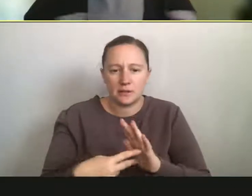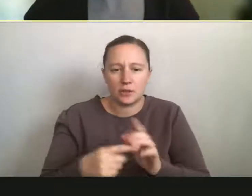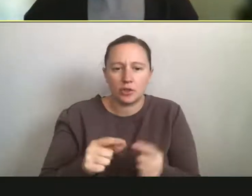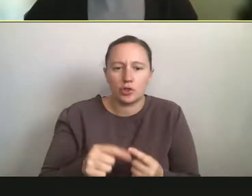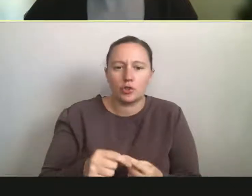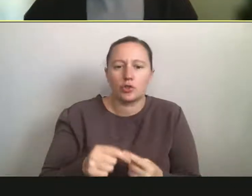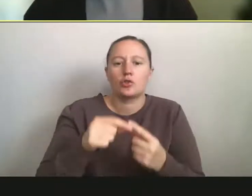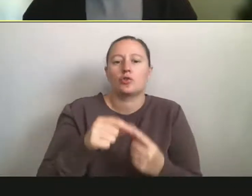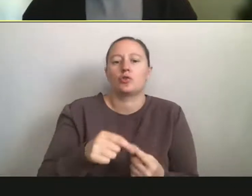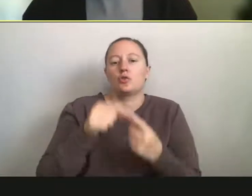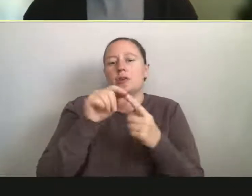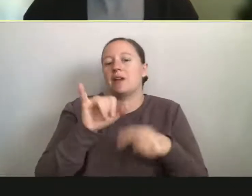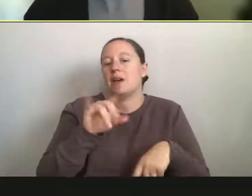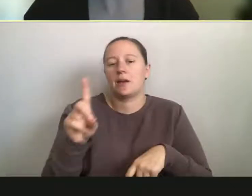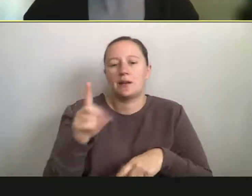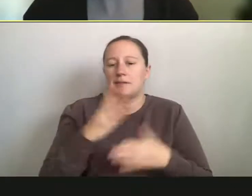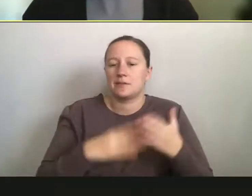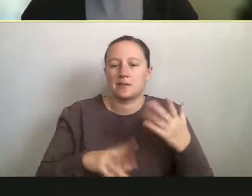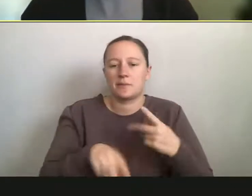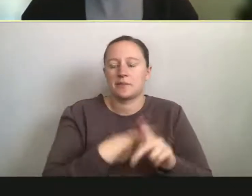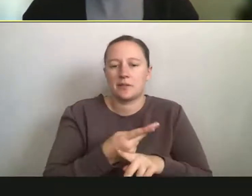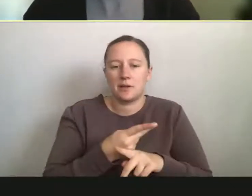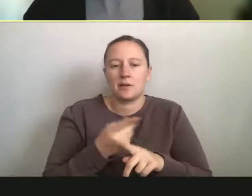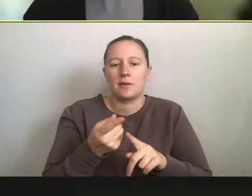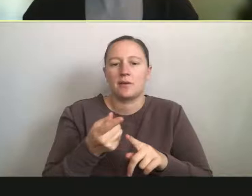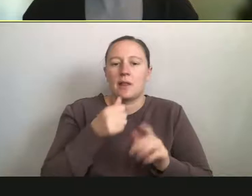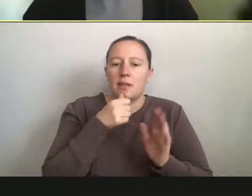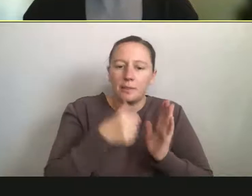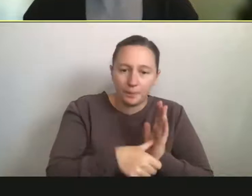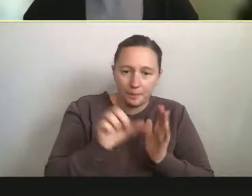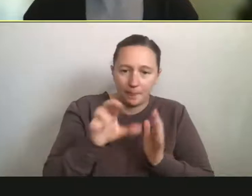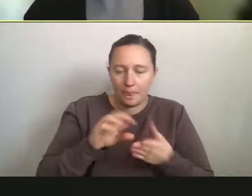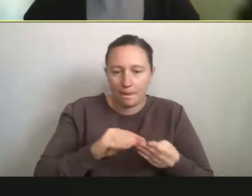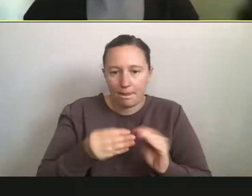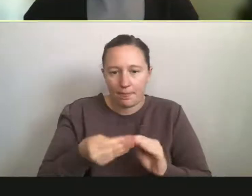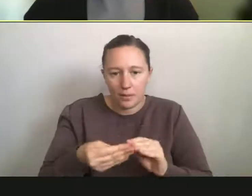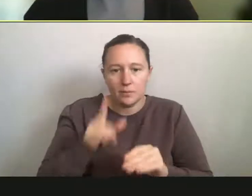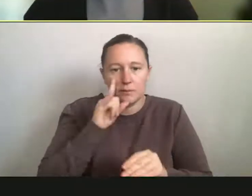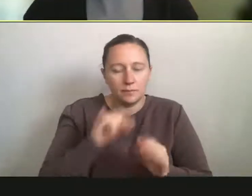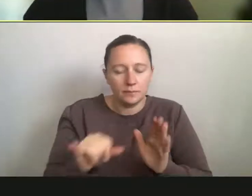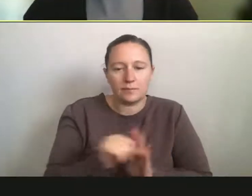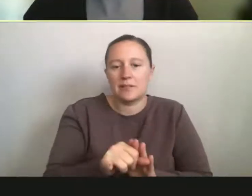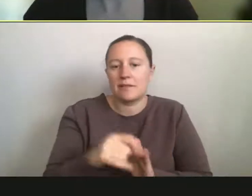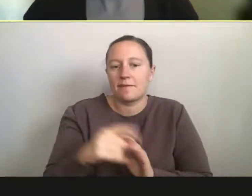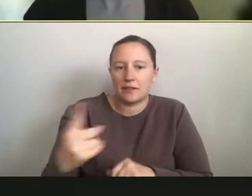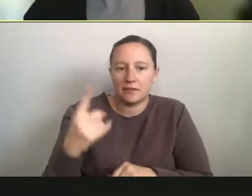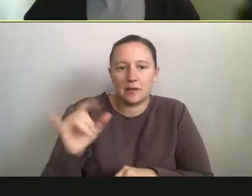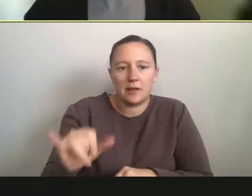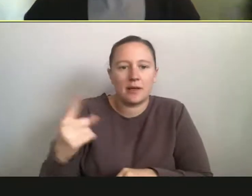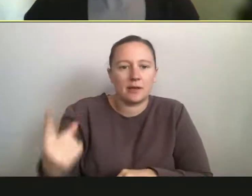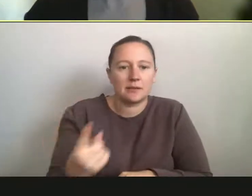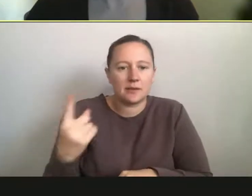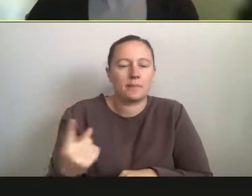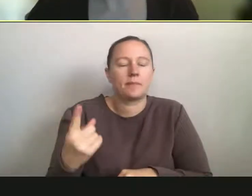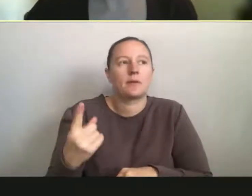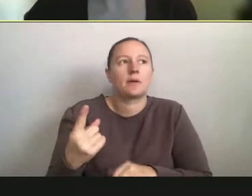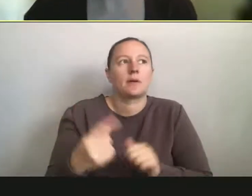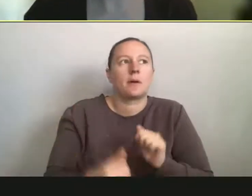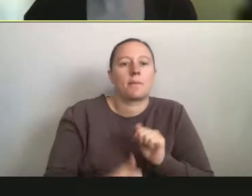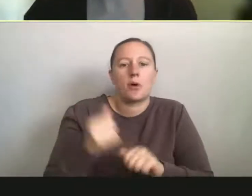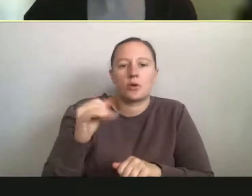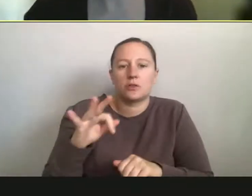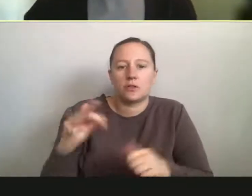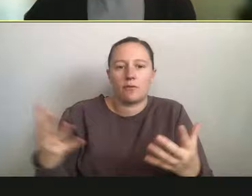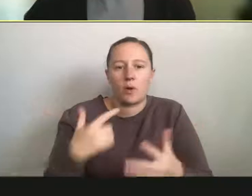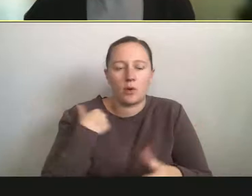unique identifier of some sort, could be numbers or letters, to identify something. And that something, and most of what we're talking